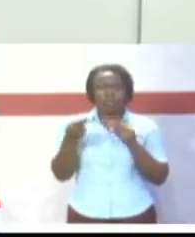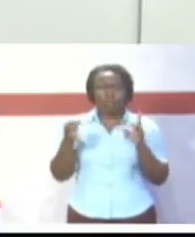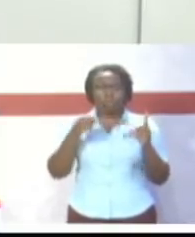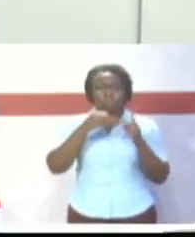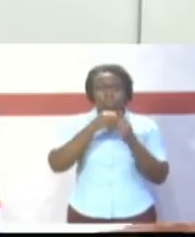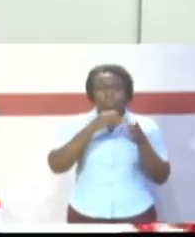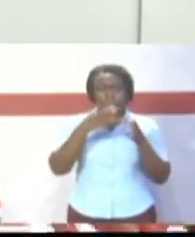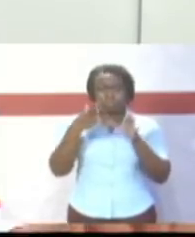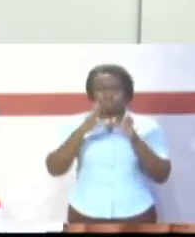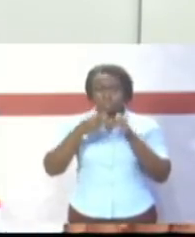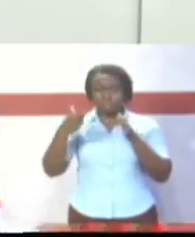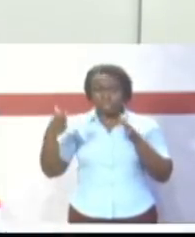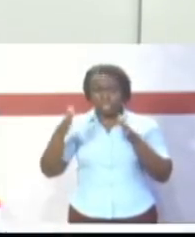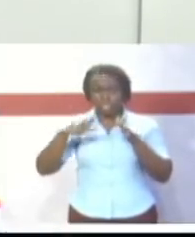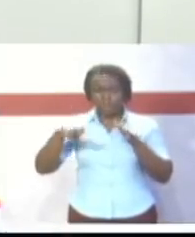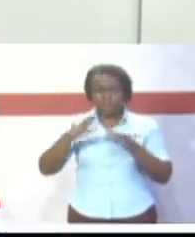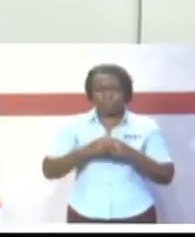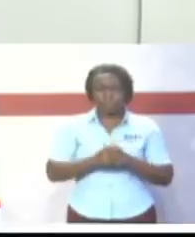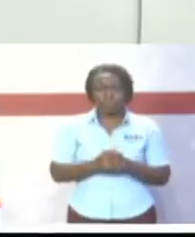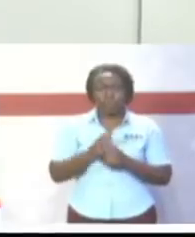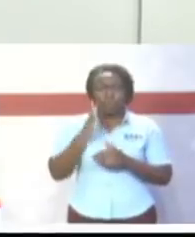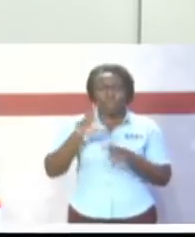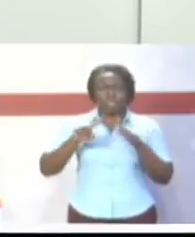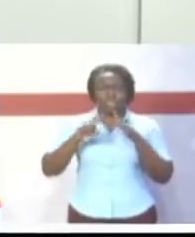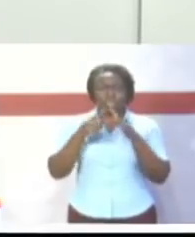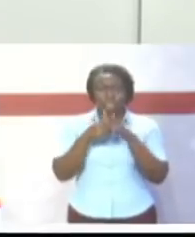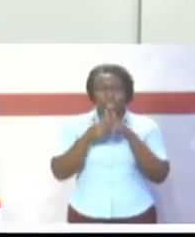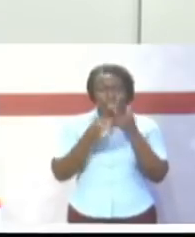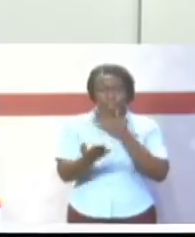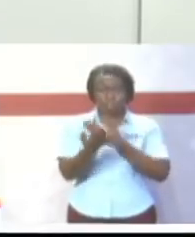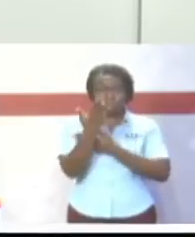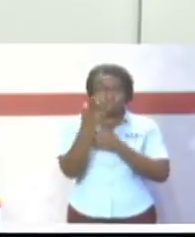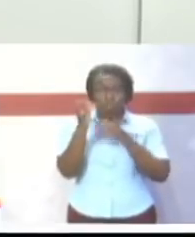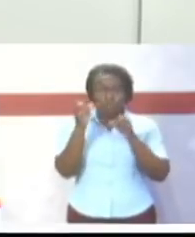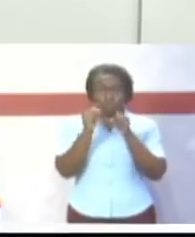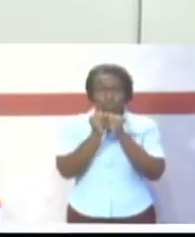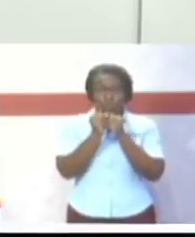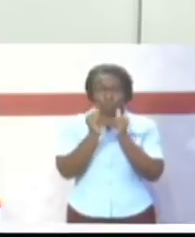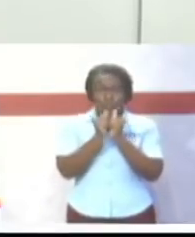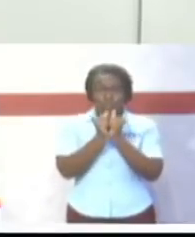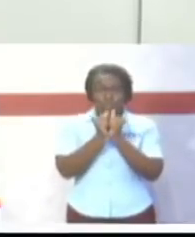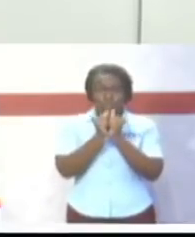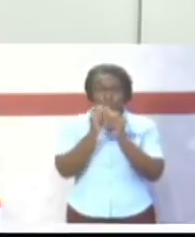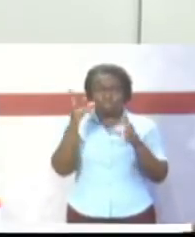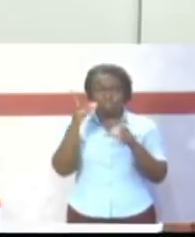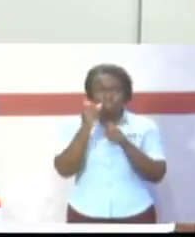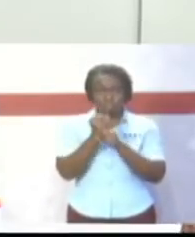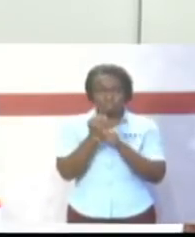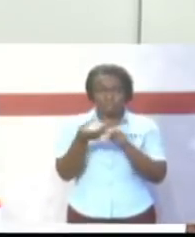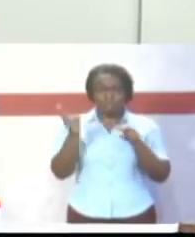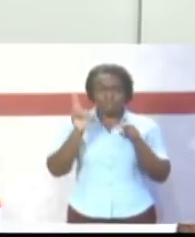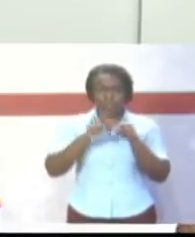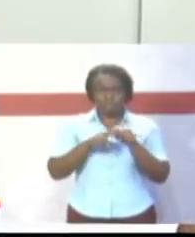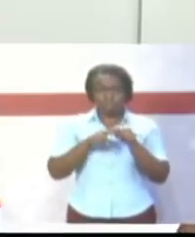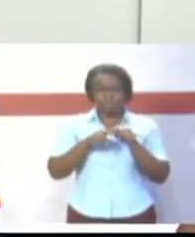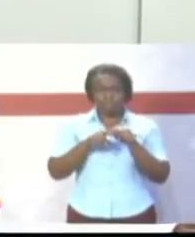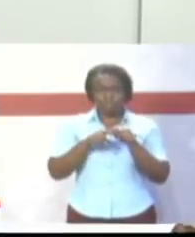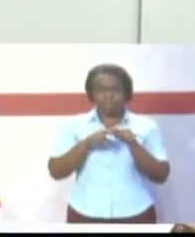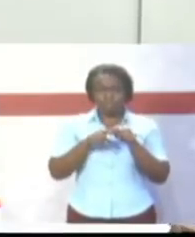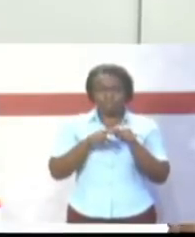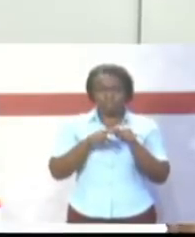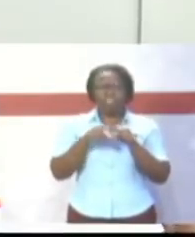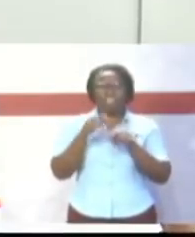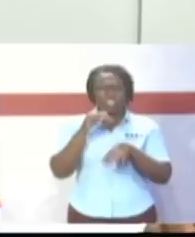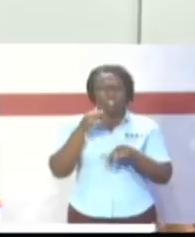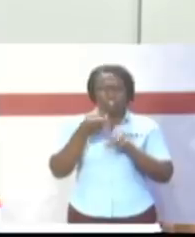I'll start this morning with a summary update dated 21st of November 2021 as of 4 p.m.